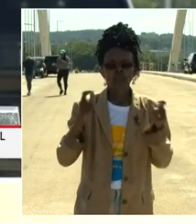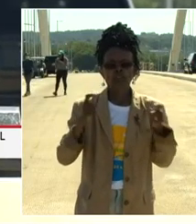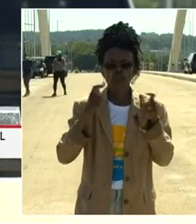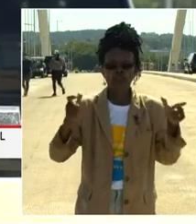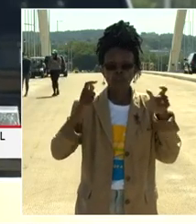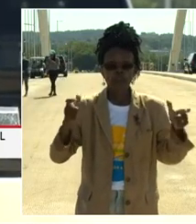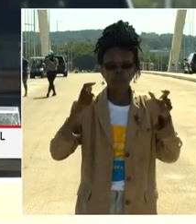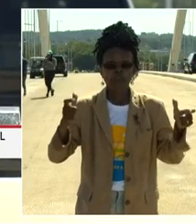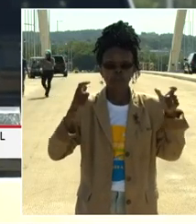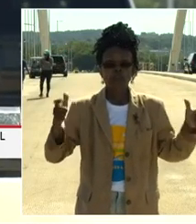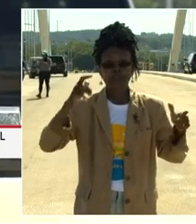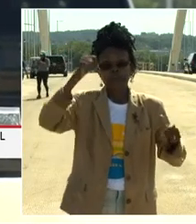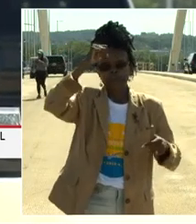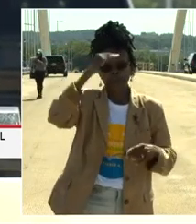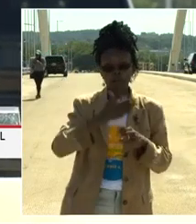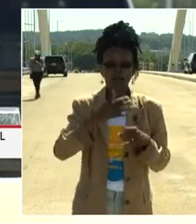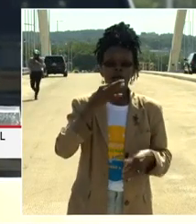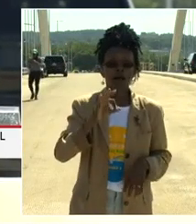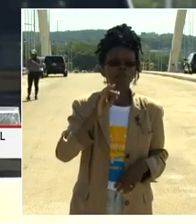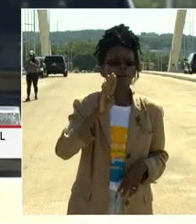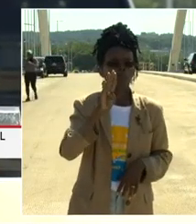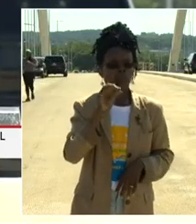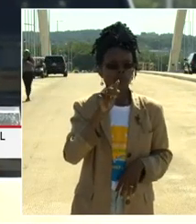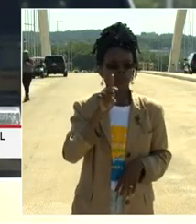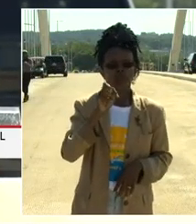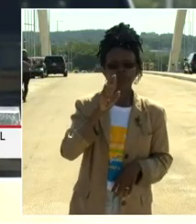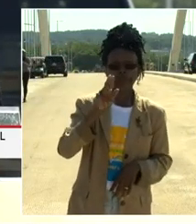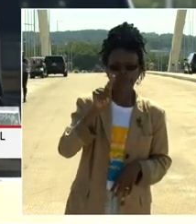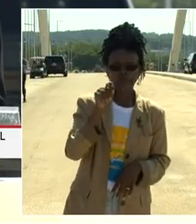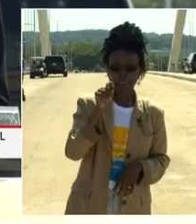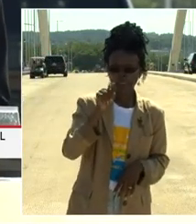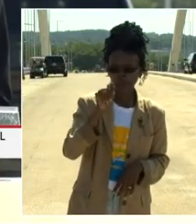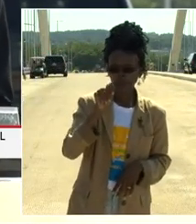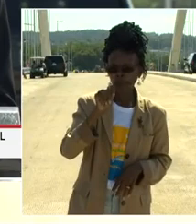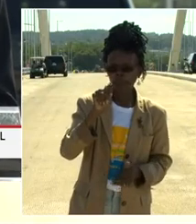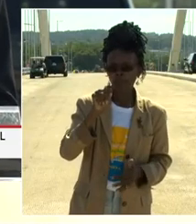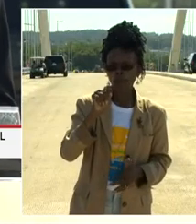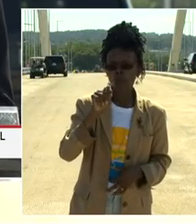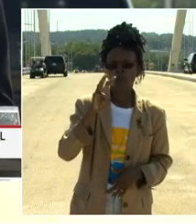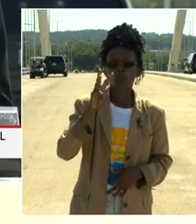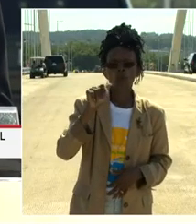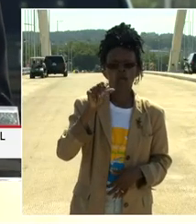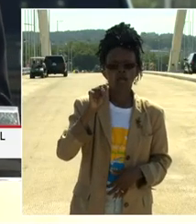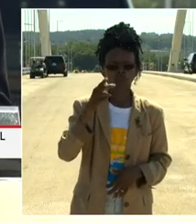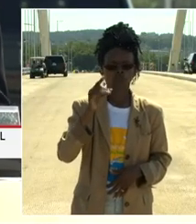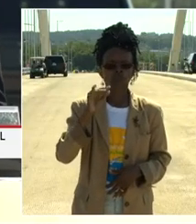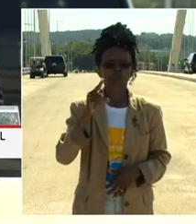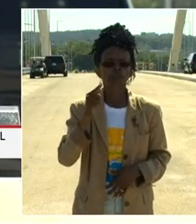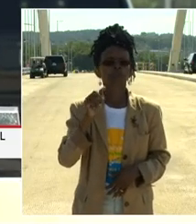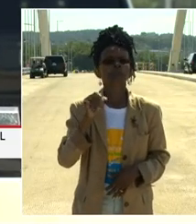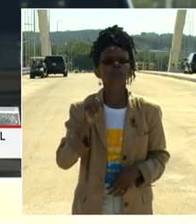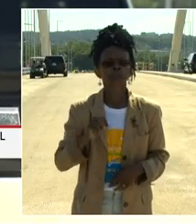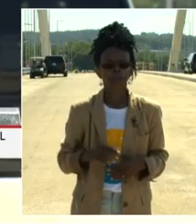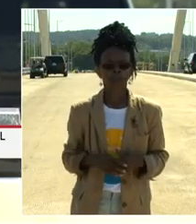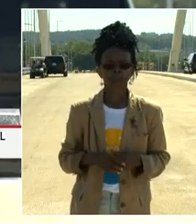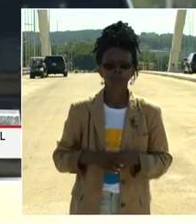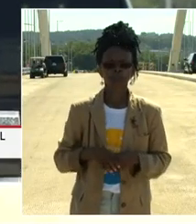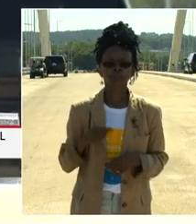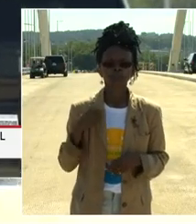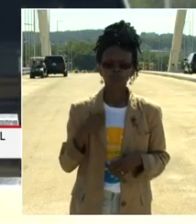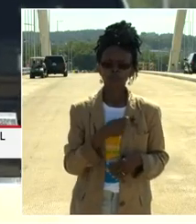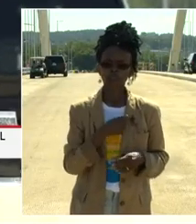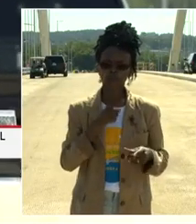Family Initiatives. We're an abolitionist and anti-racist organization with a mission to build strong children, and to end systems